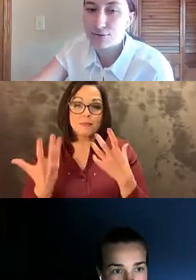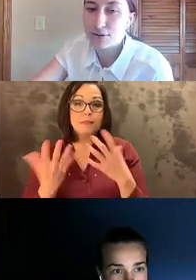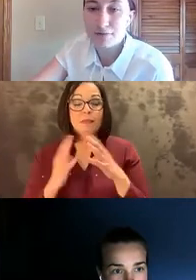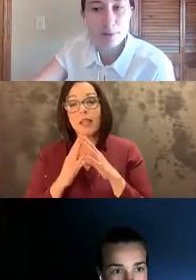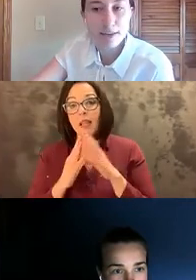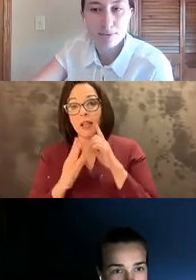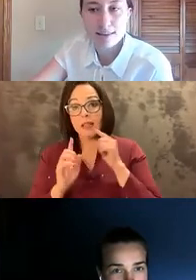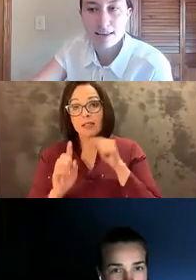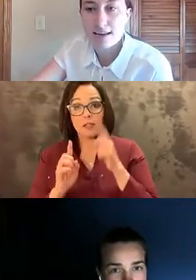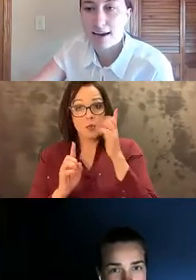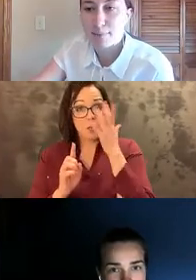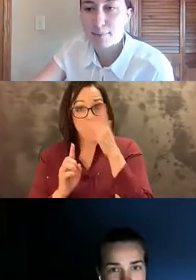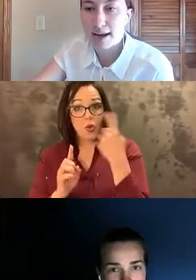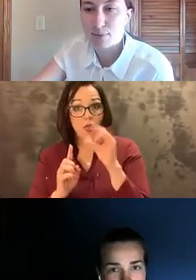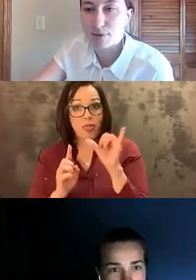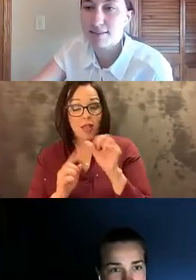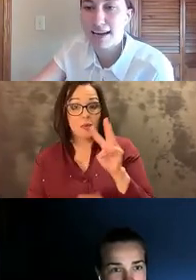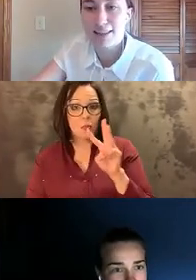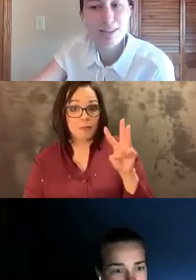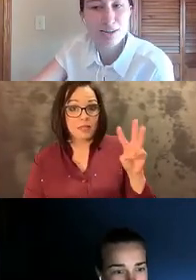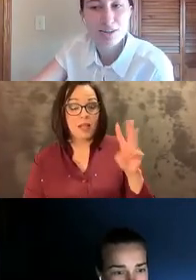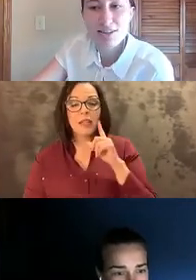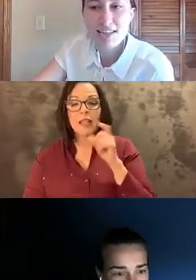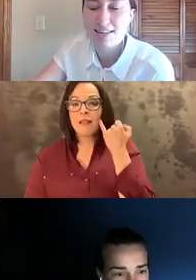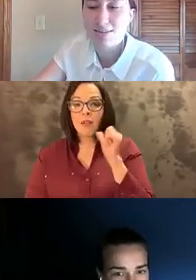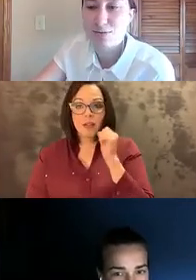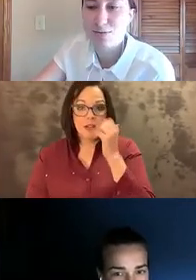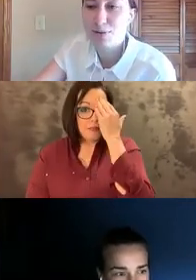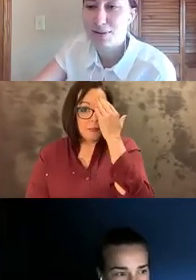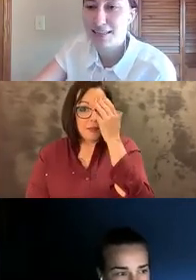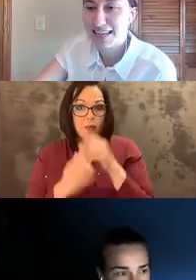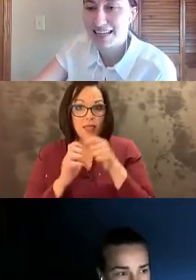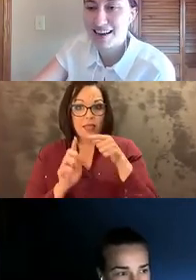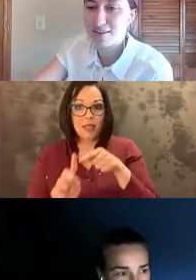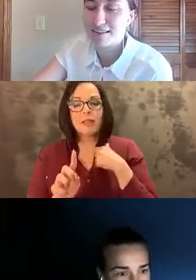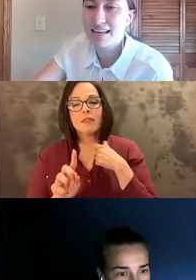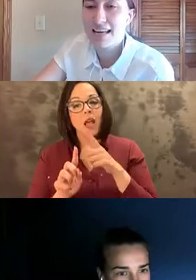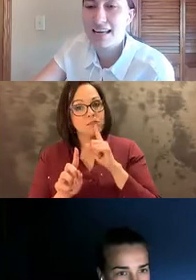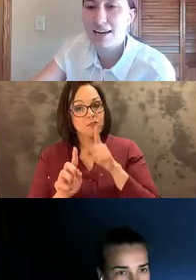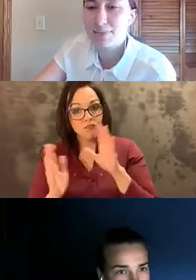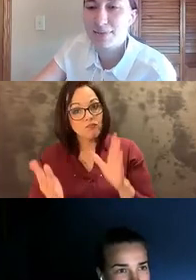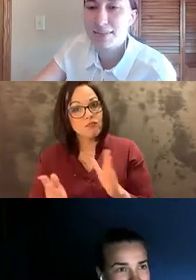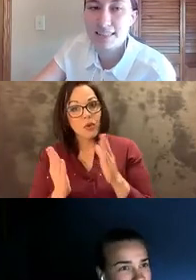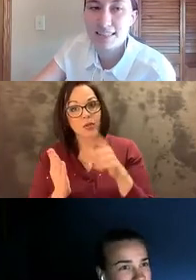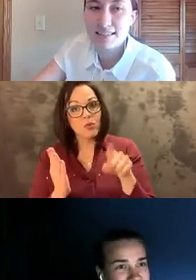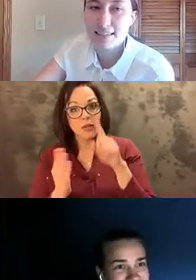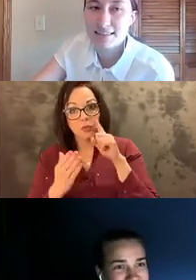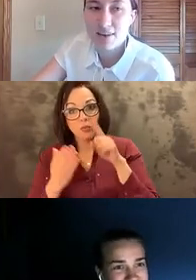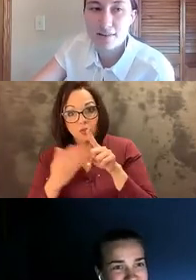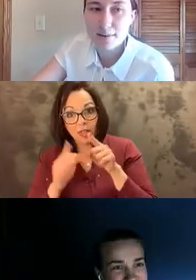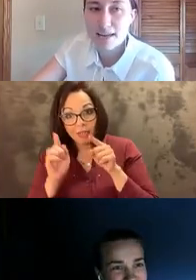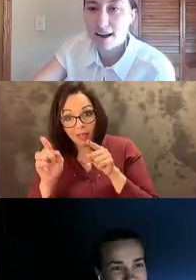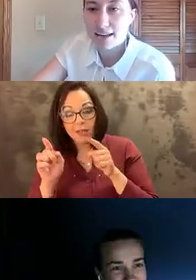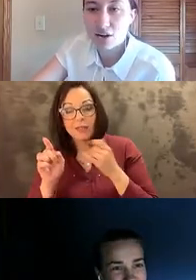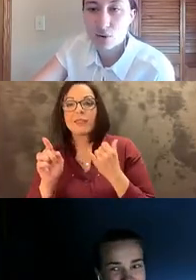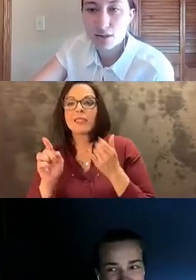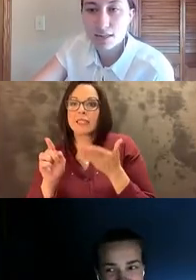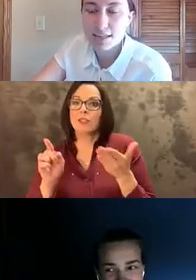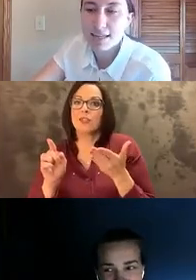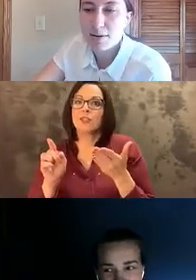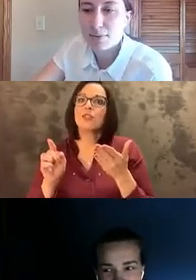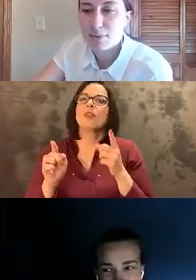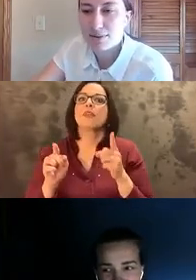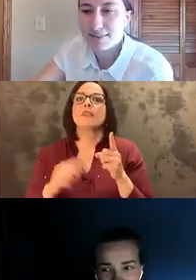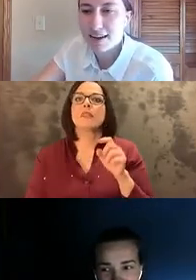if you're not familiar with it, I would highly encourage that you may want to check it out. It's